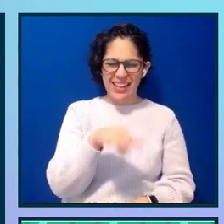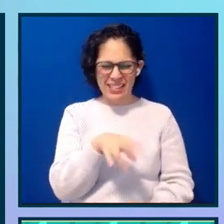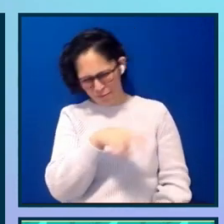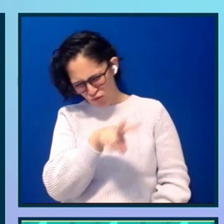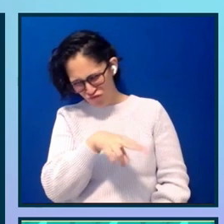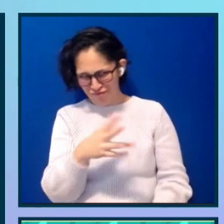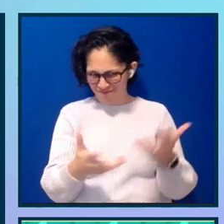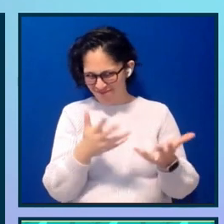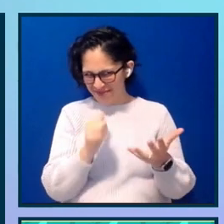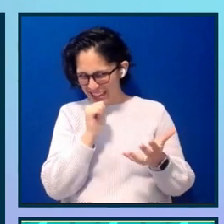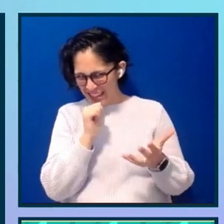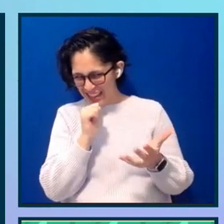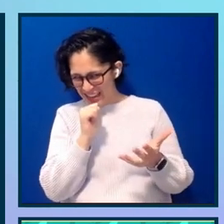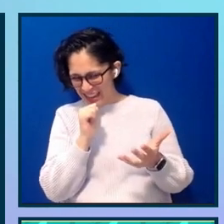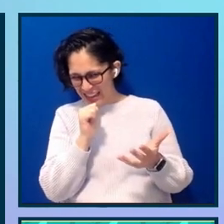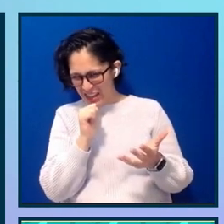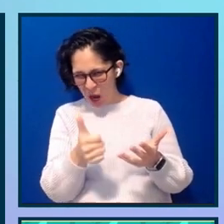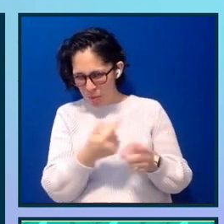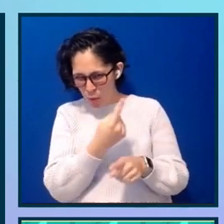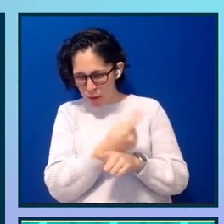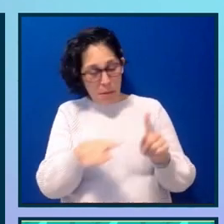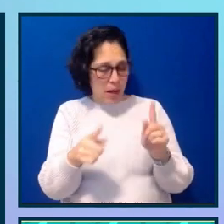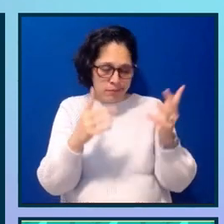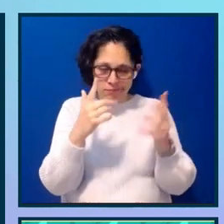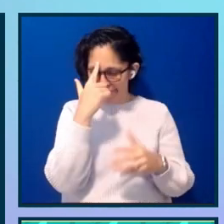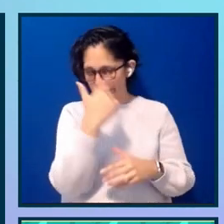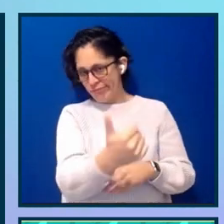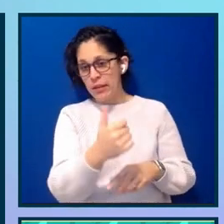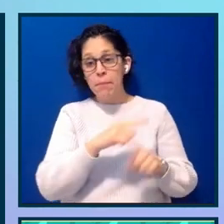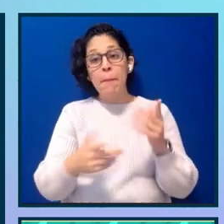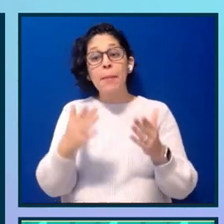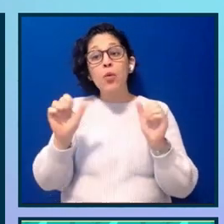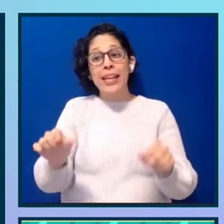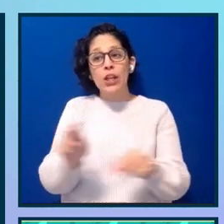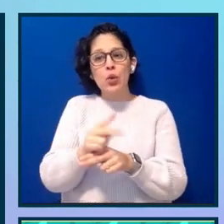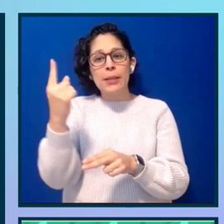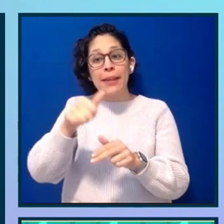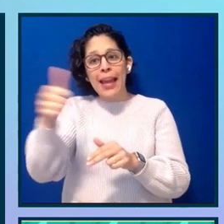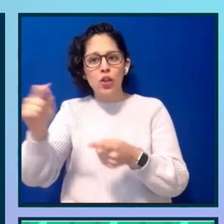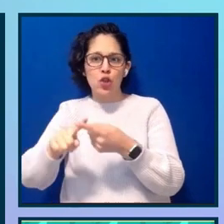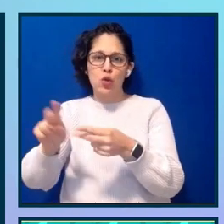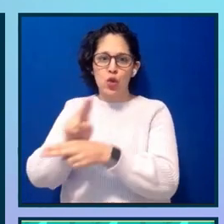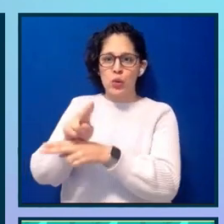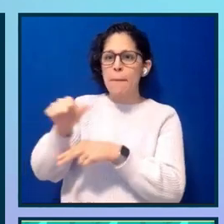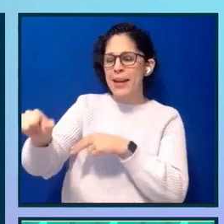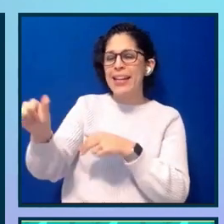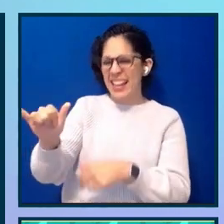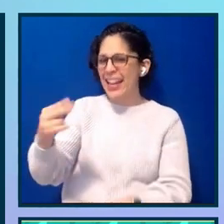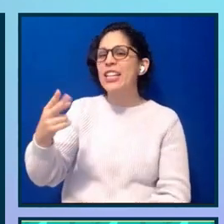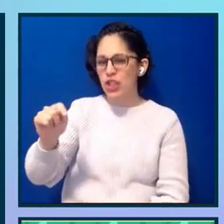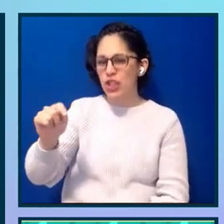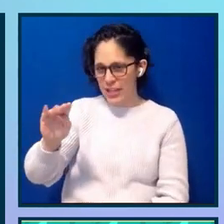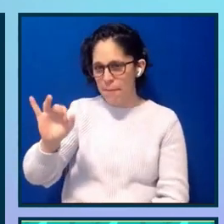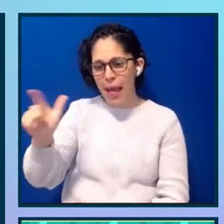own. But maybe we can use something else to create a button in HTML. I don't know. Maybe there's